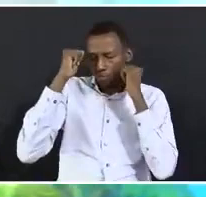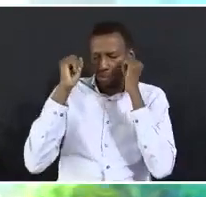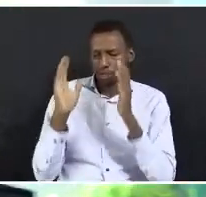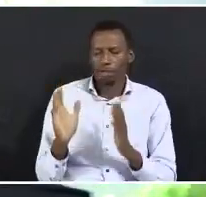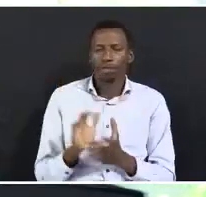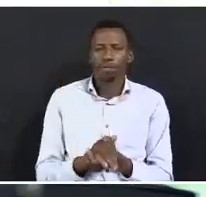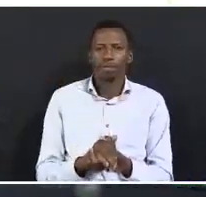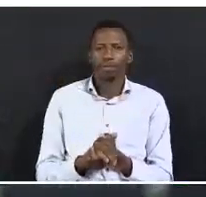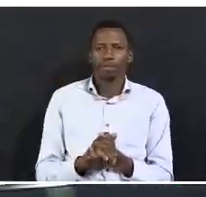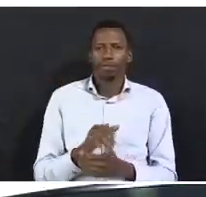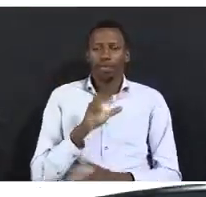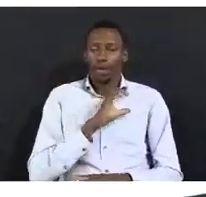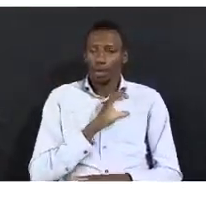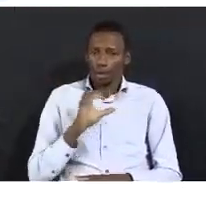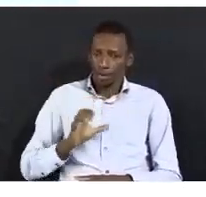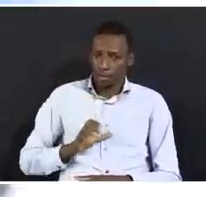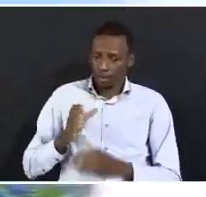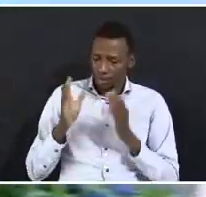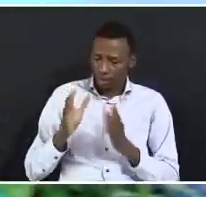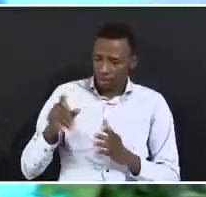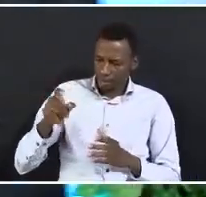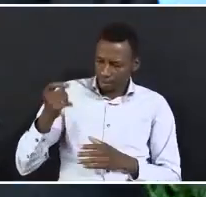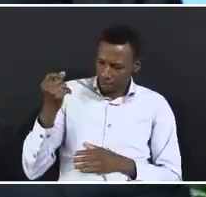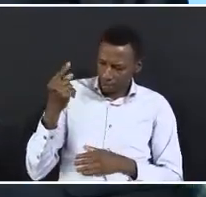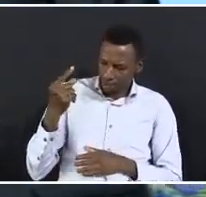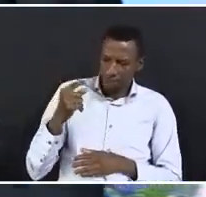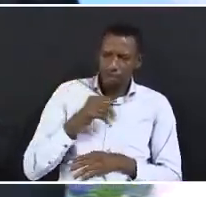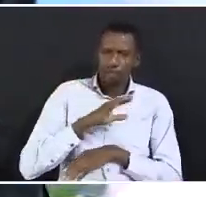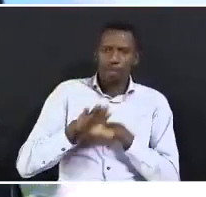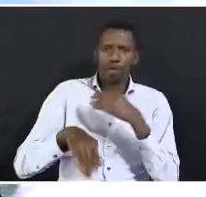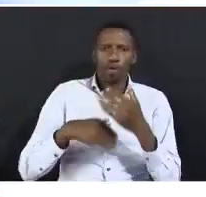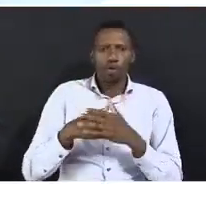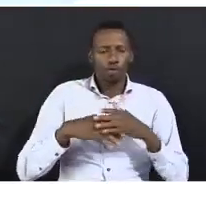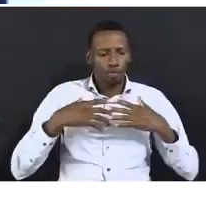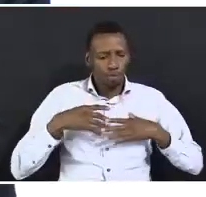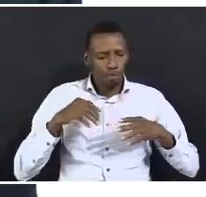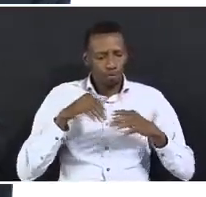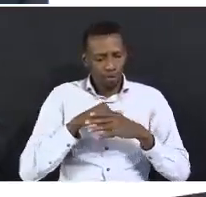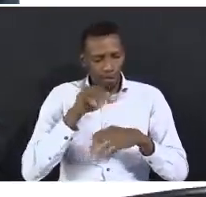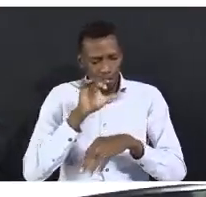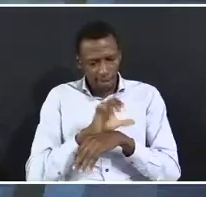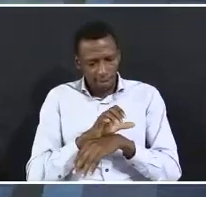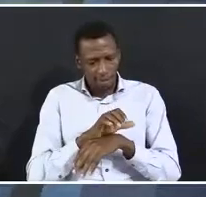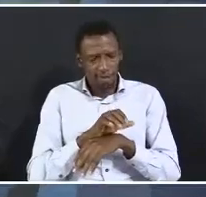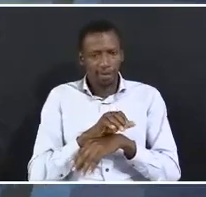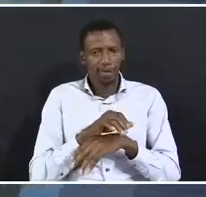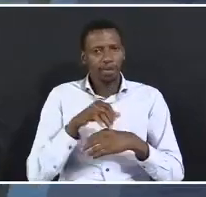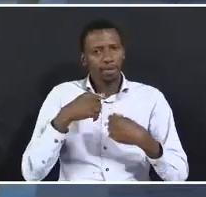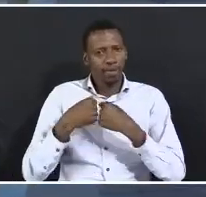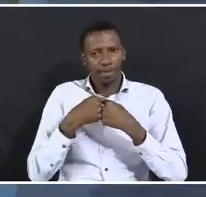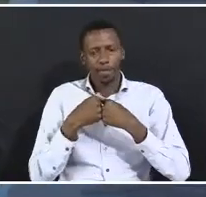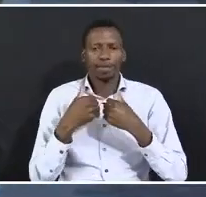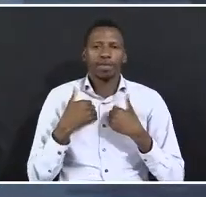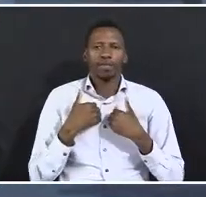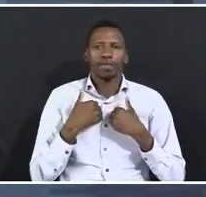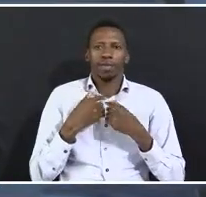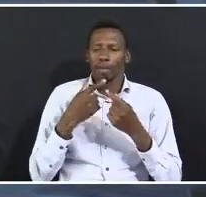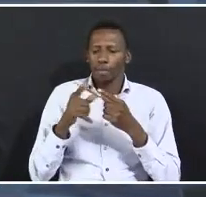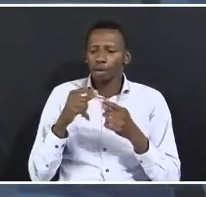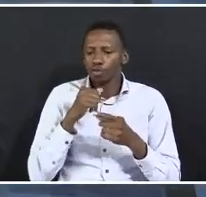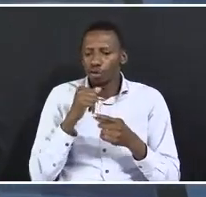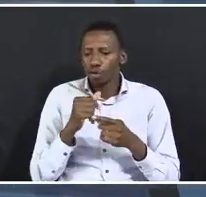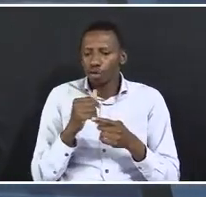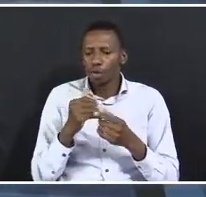Christianity is to understand that everyone in the church is wounded, but being wounded is not the end of the road. A